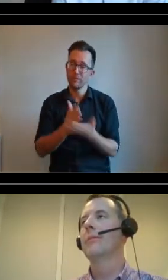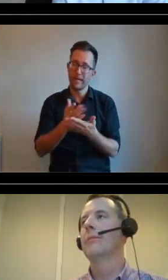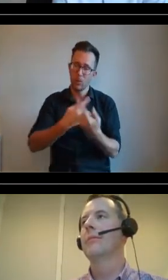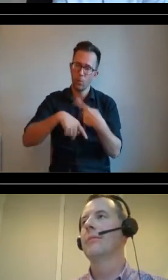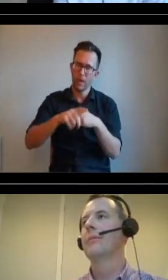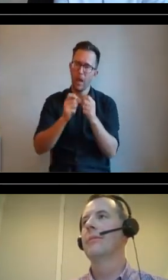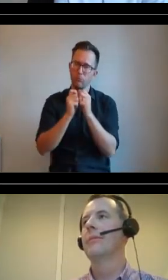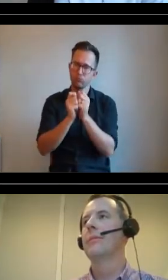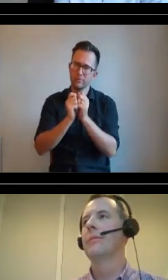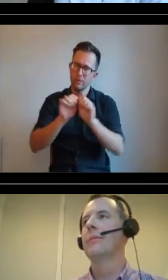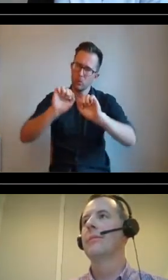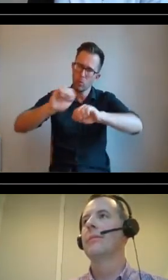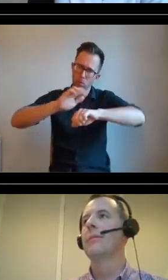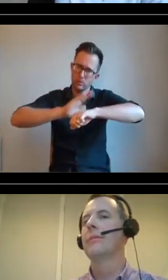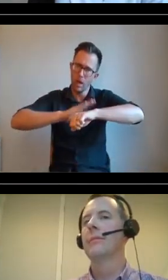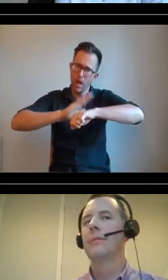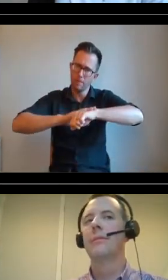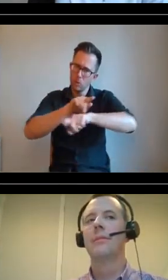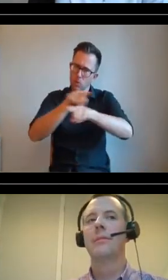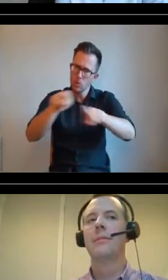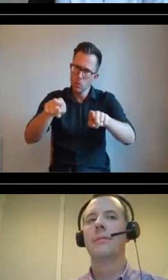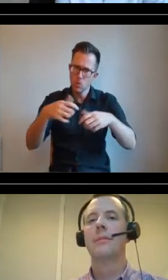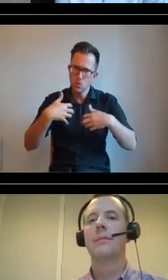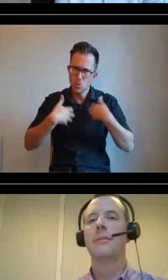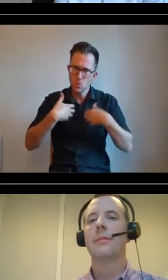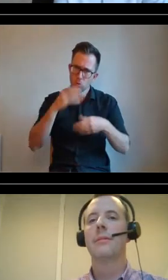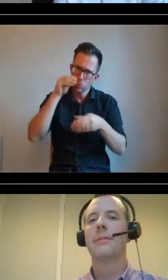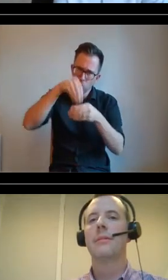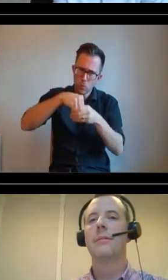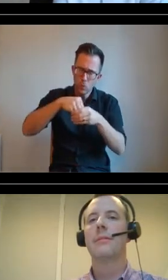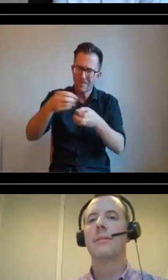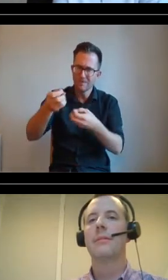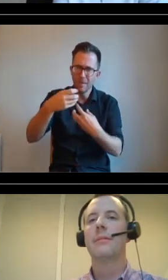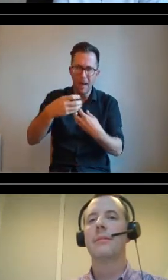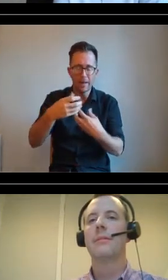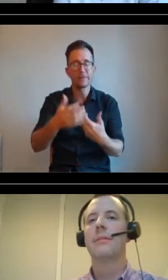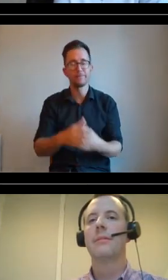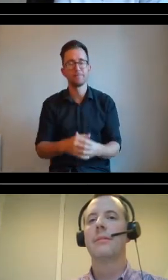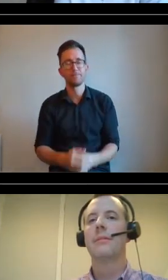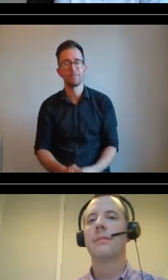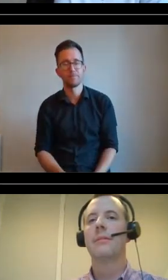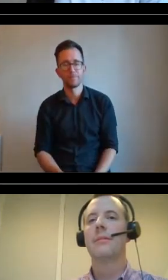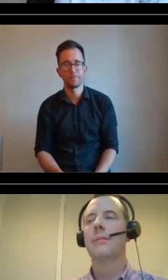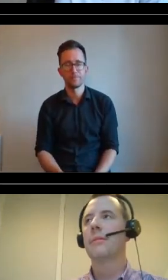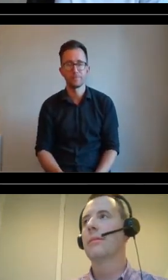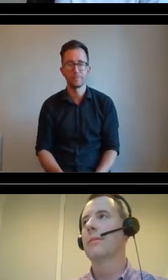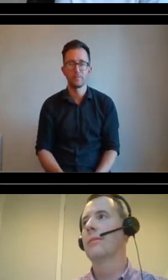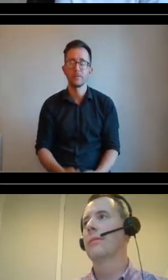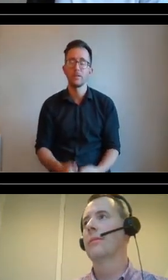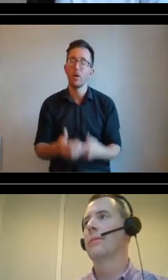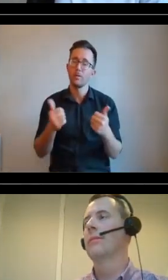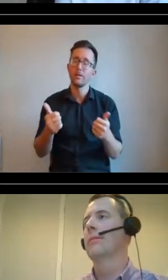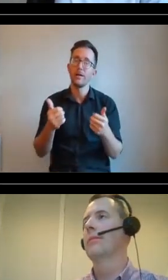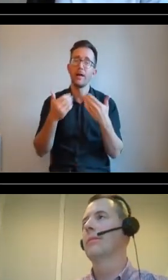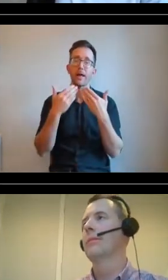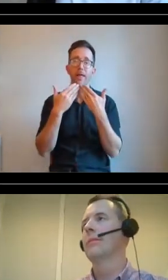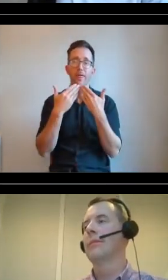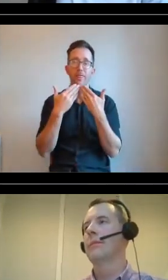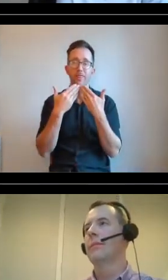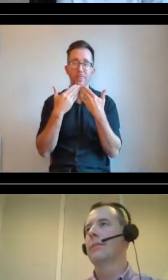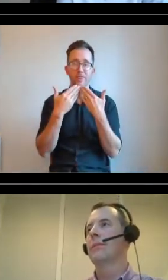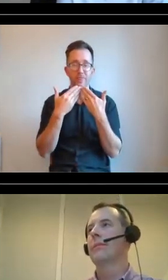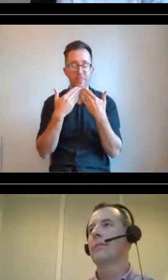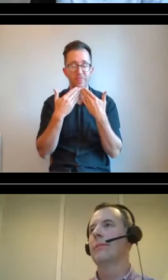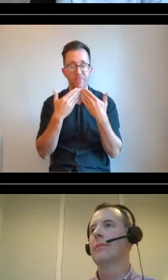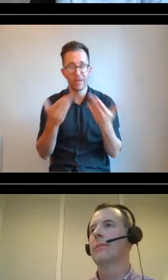taking an interest, and we look forward to receiving your responses to the design refinement consultation. So on that note, I'll say